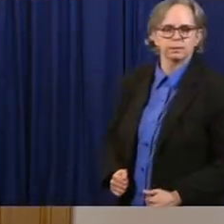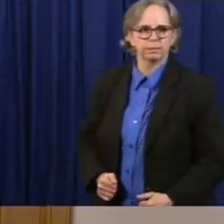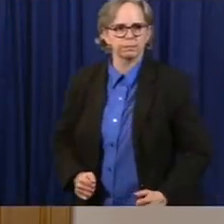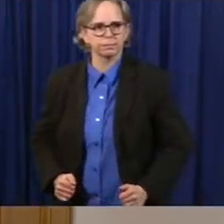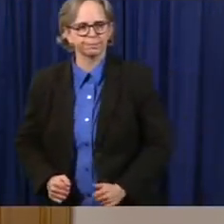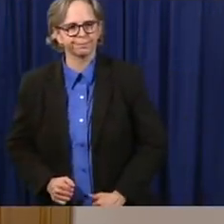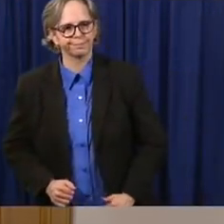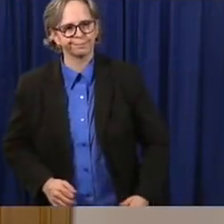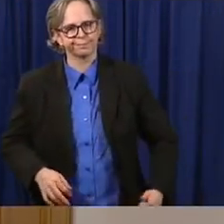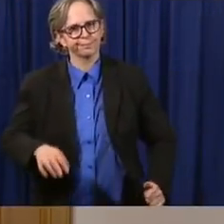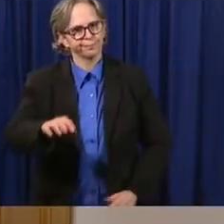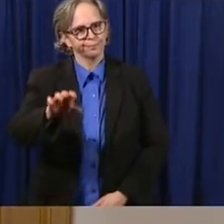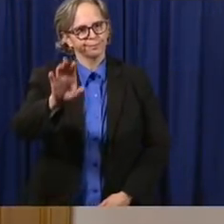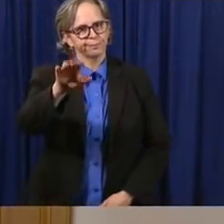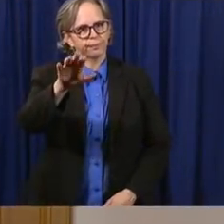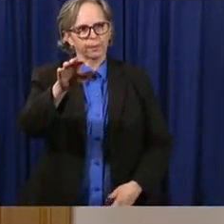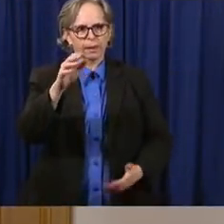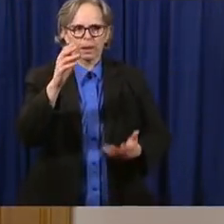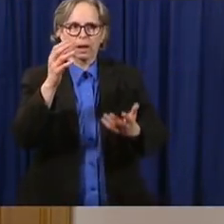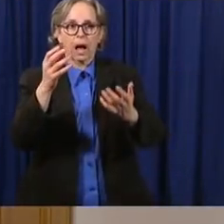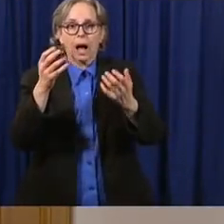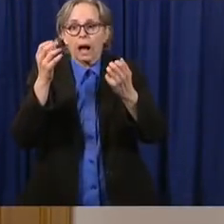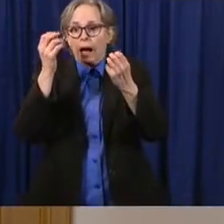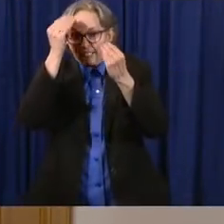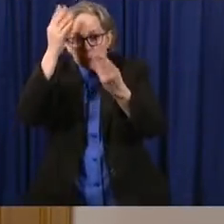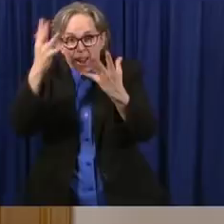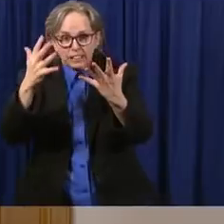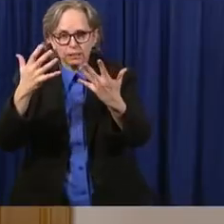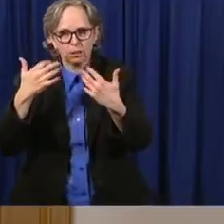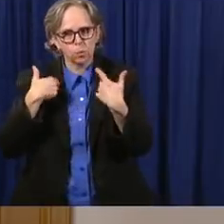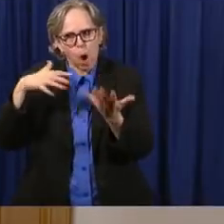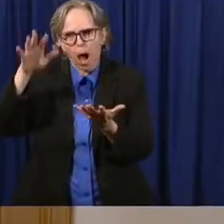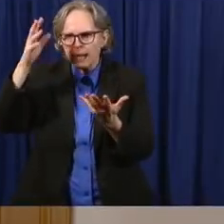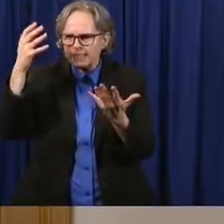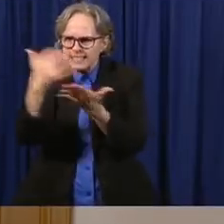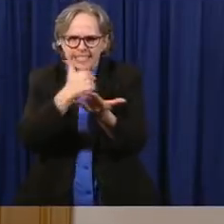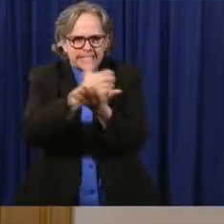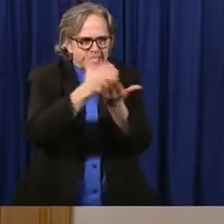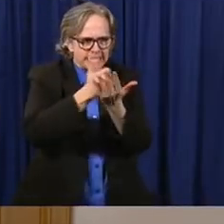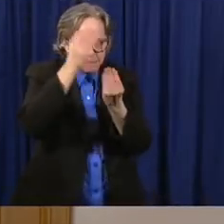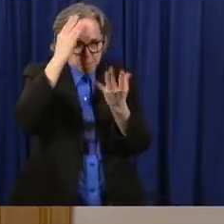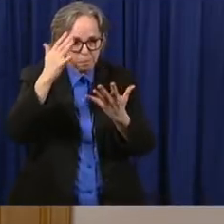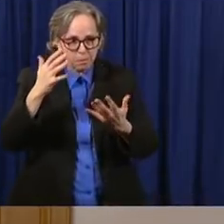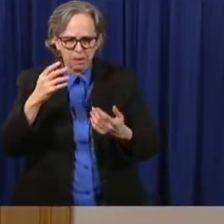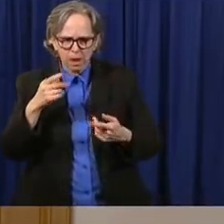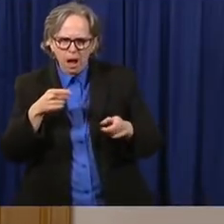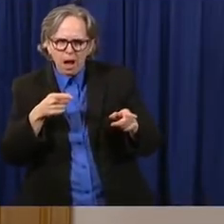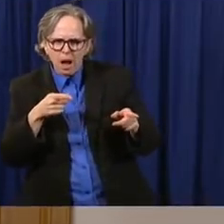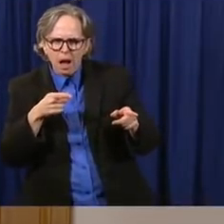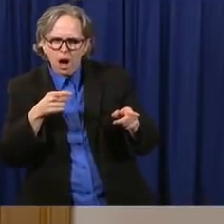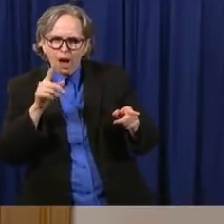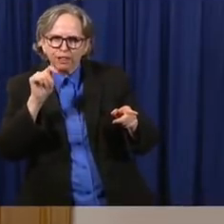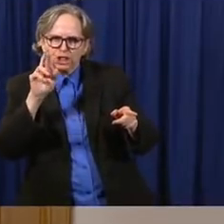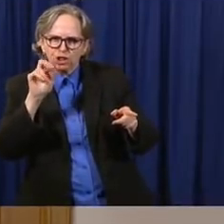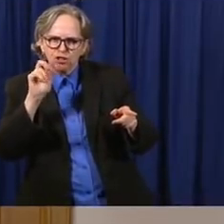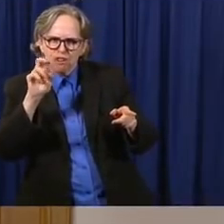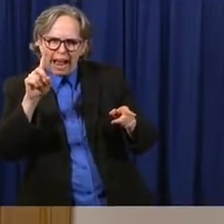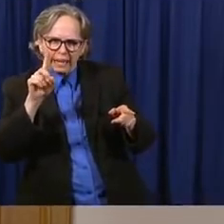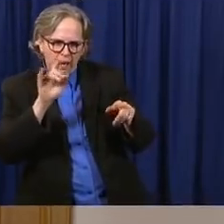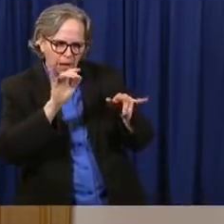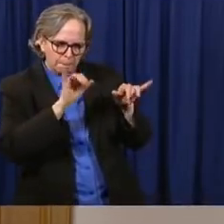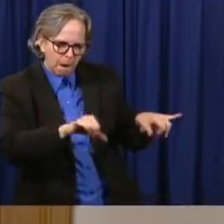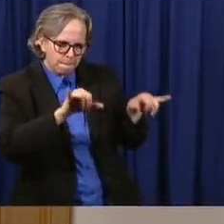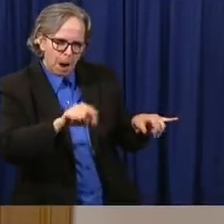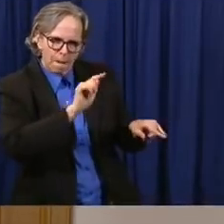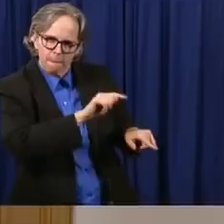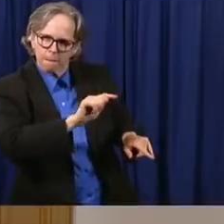What you're looking for is whatever the trends are. And so, you're going to establish